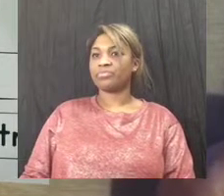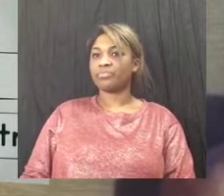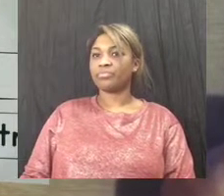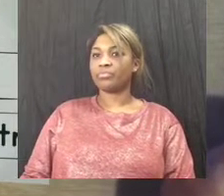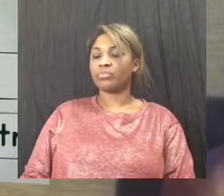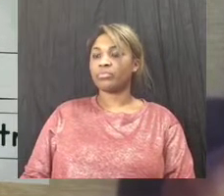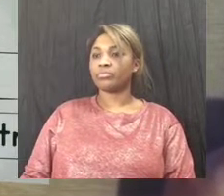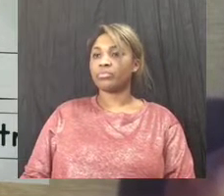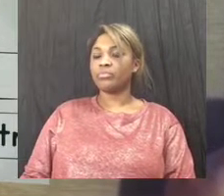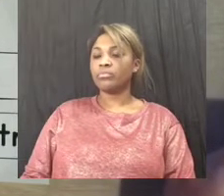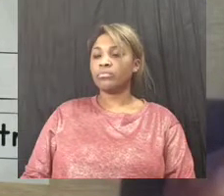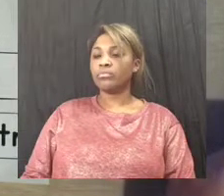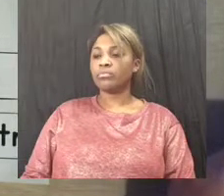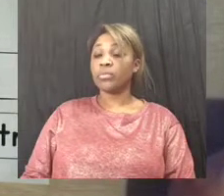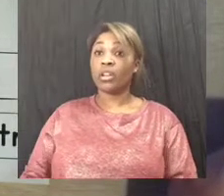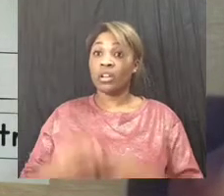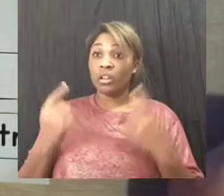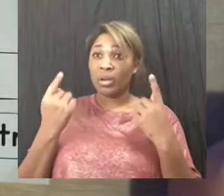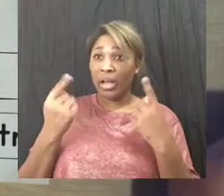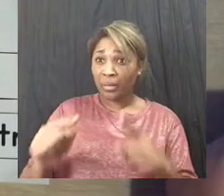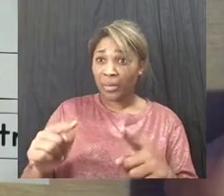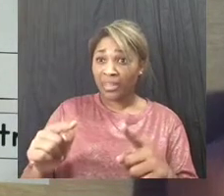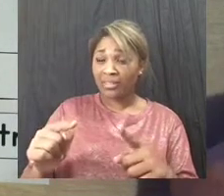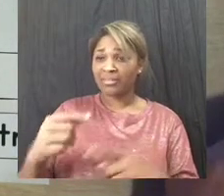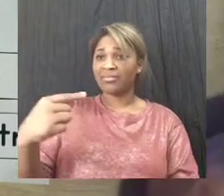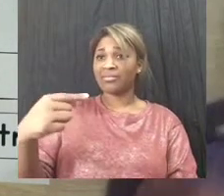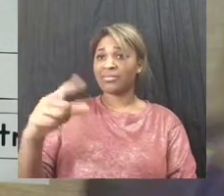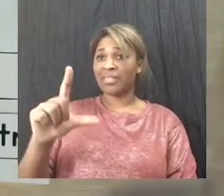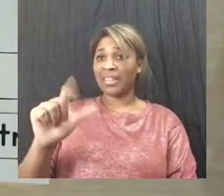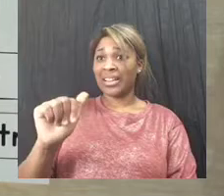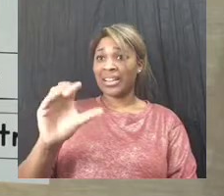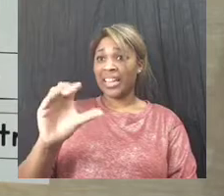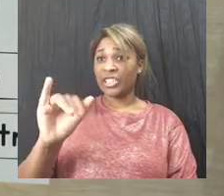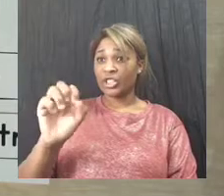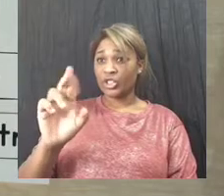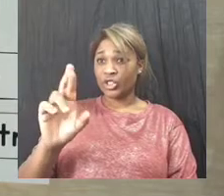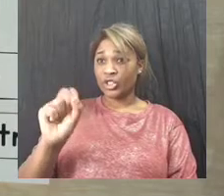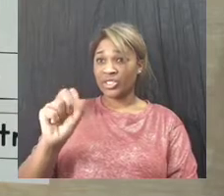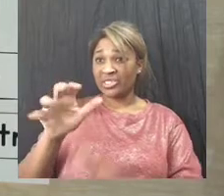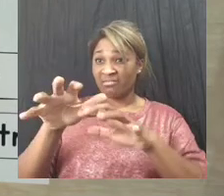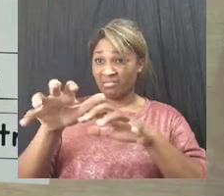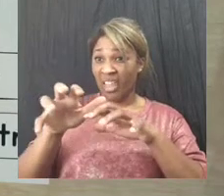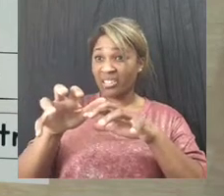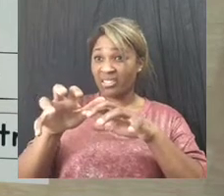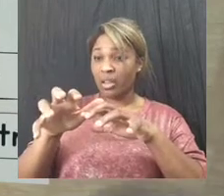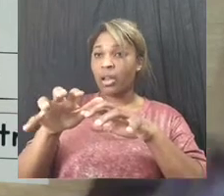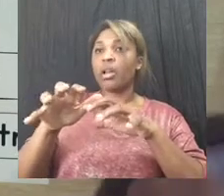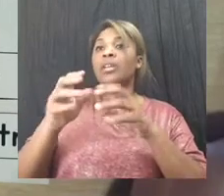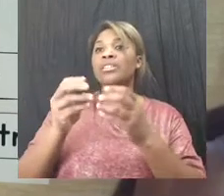What happened is the glaciers started to melt,